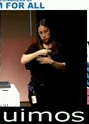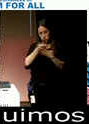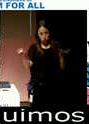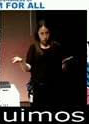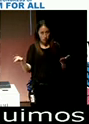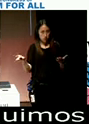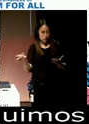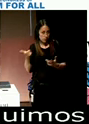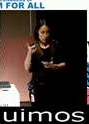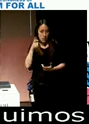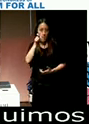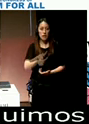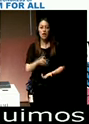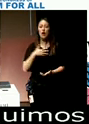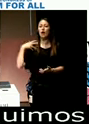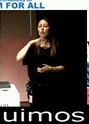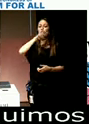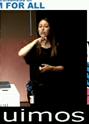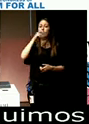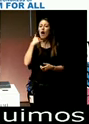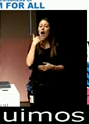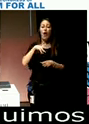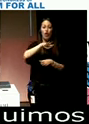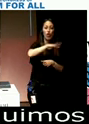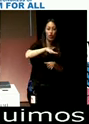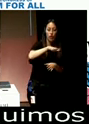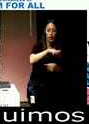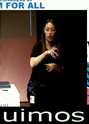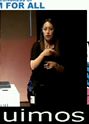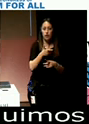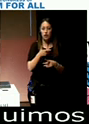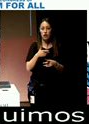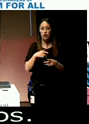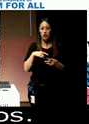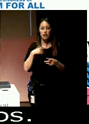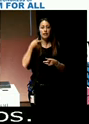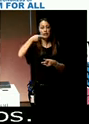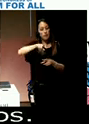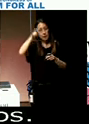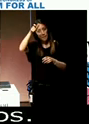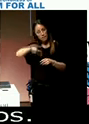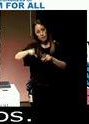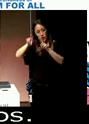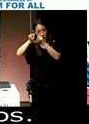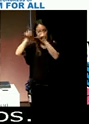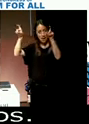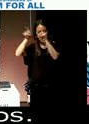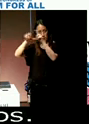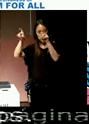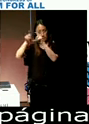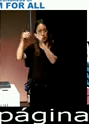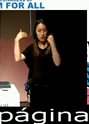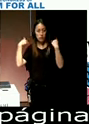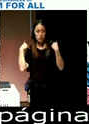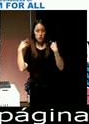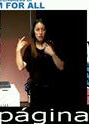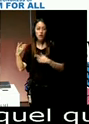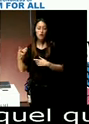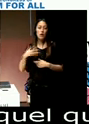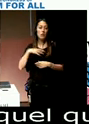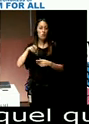the manager of the establishment that can fill his profile through a private interface,